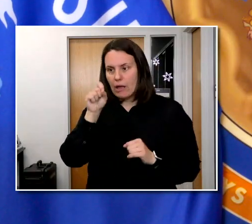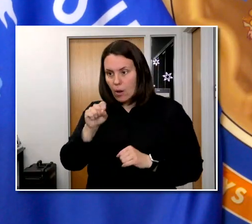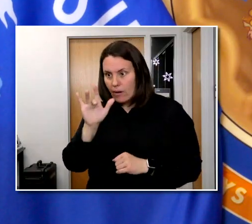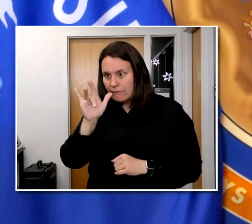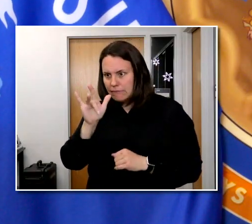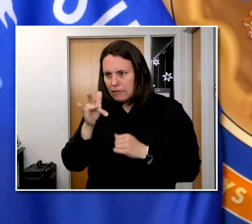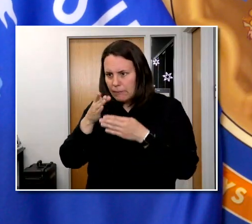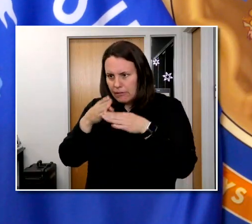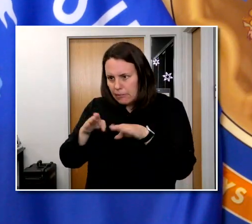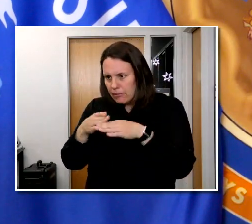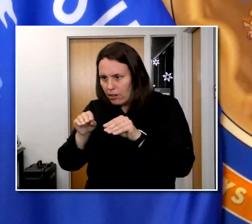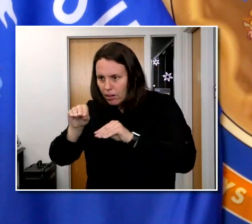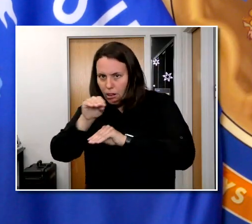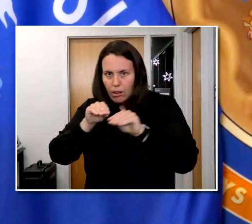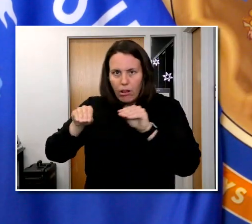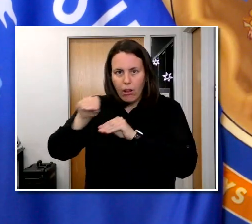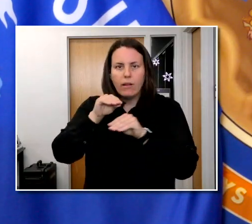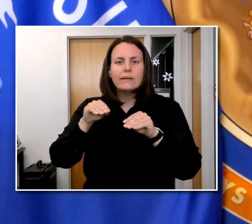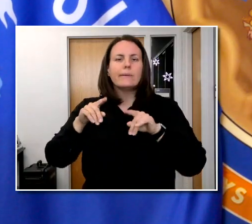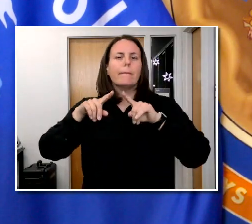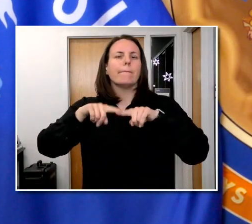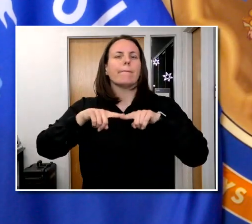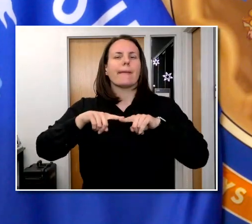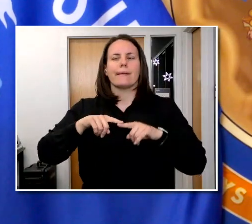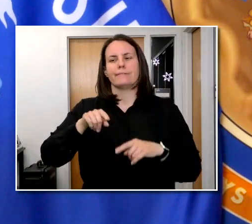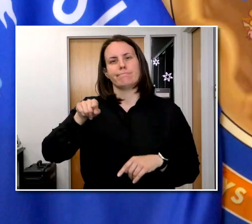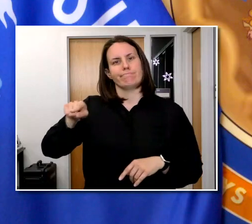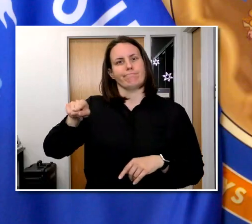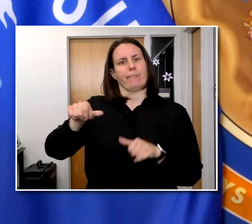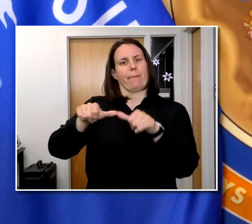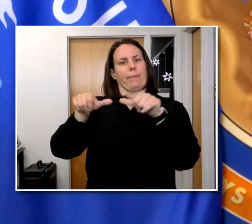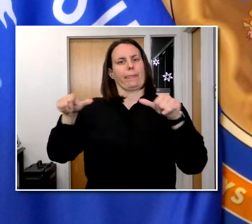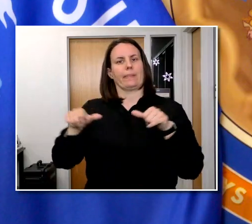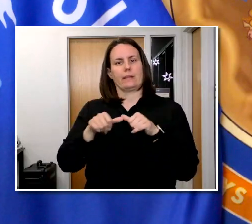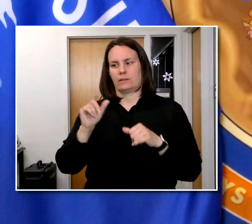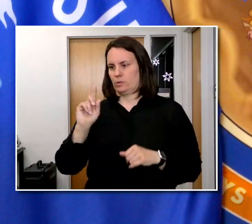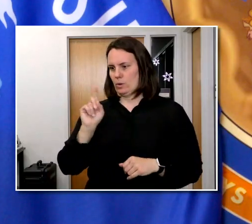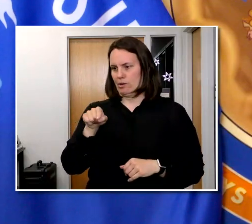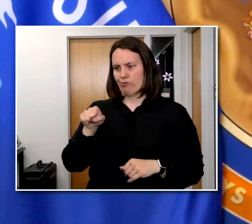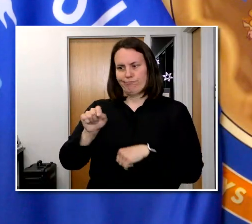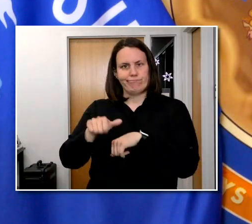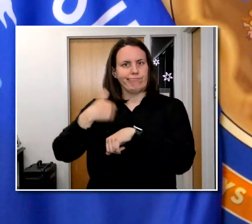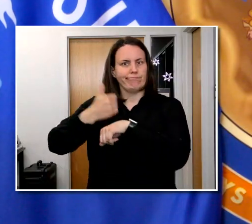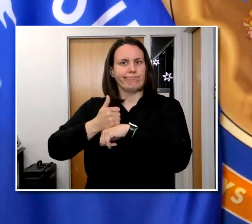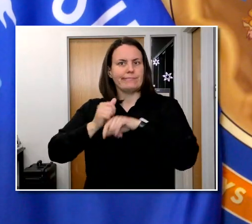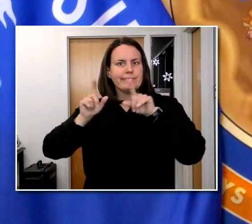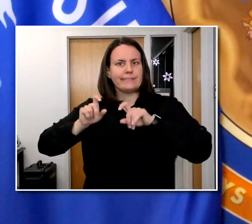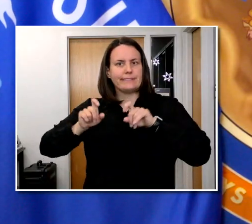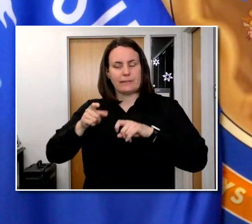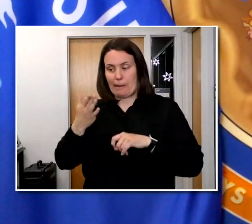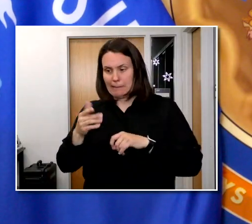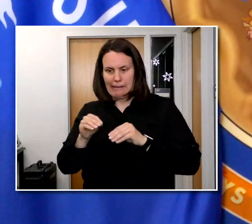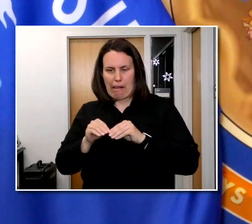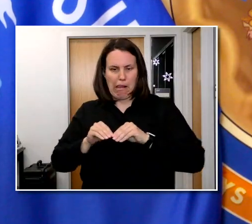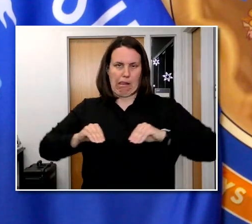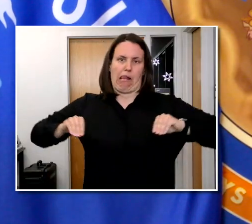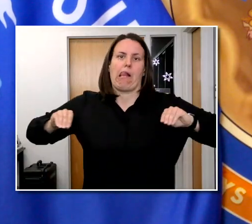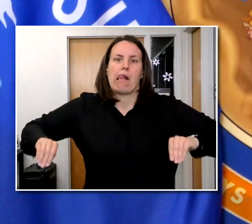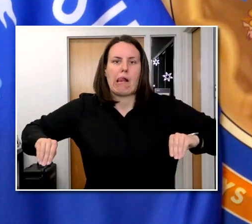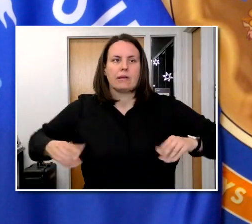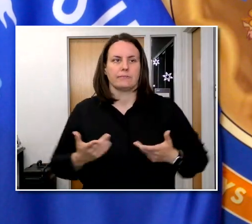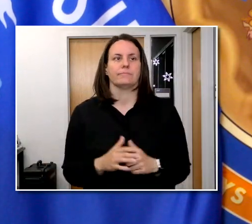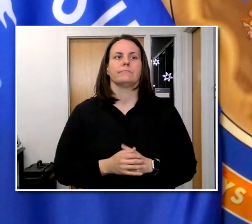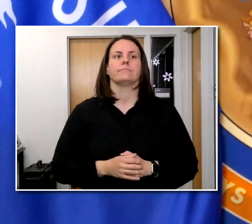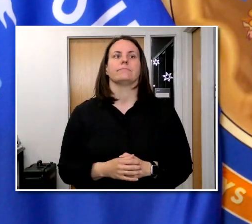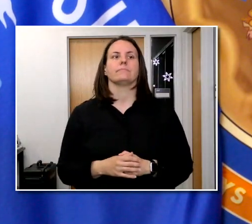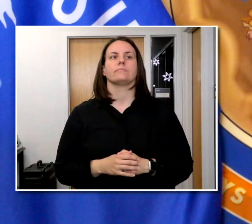earlier to have the 25. And just a reminder, we don't have 25 today. We're in the process of bringing on those additional soldiers and airmen so that